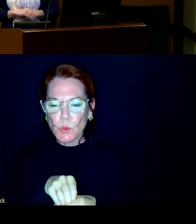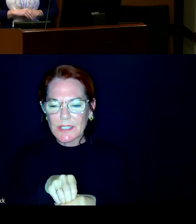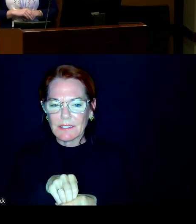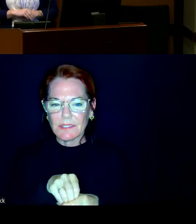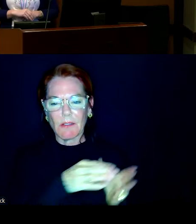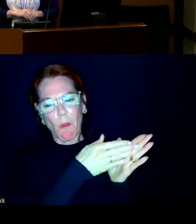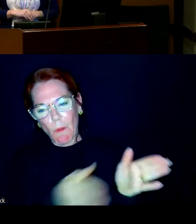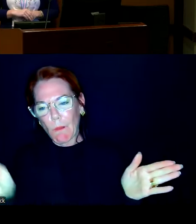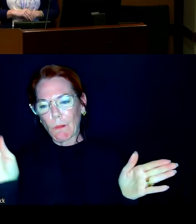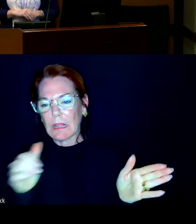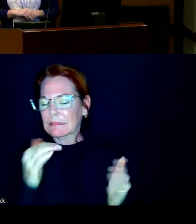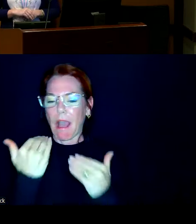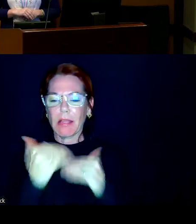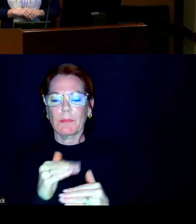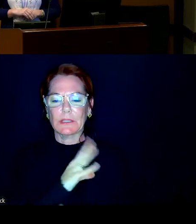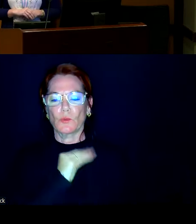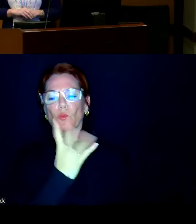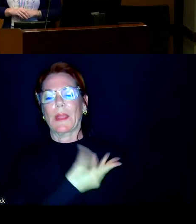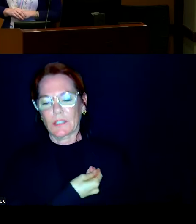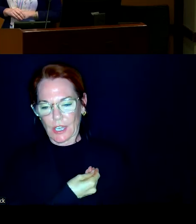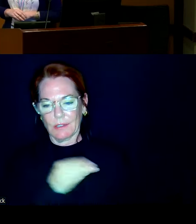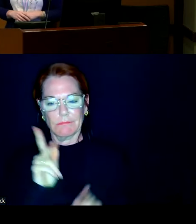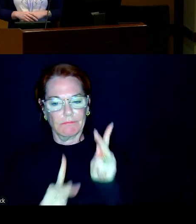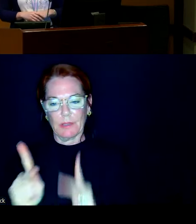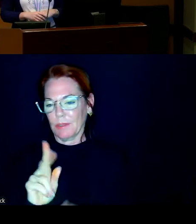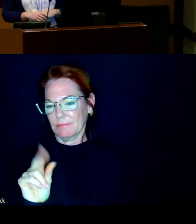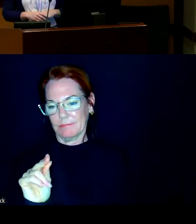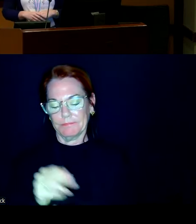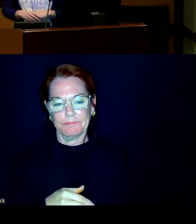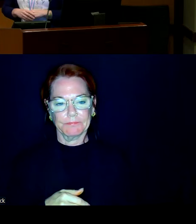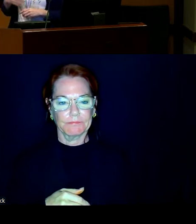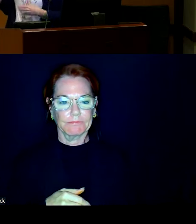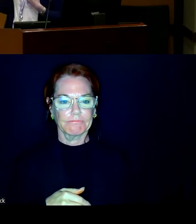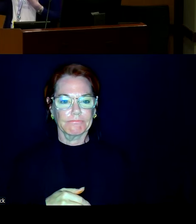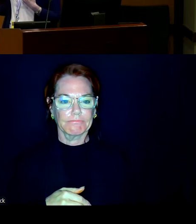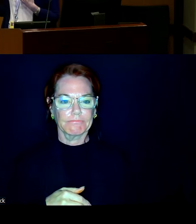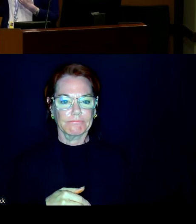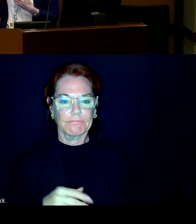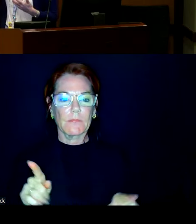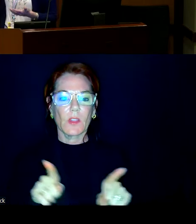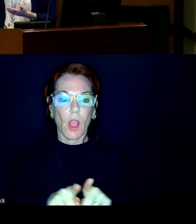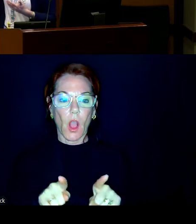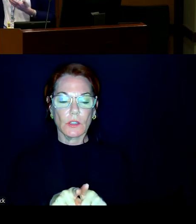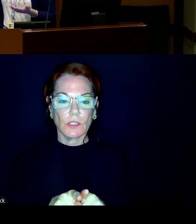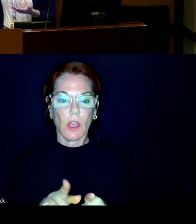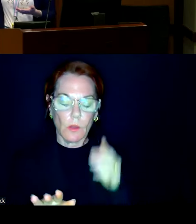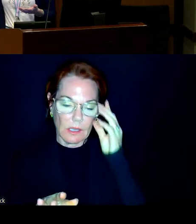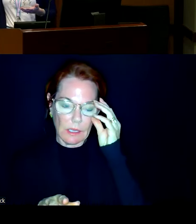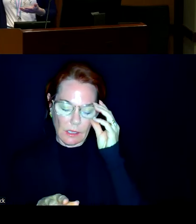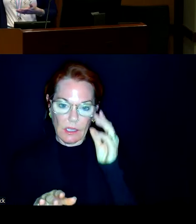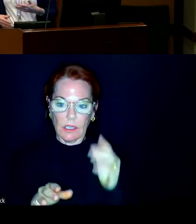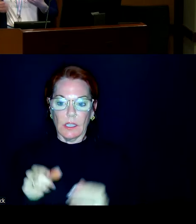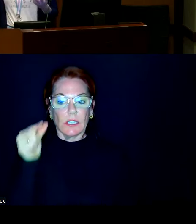trans and gender diverse folks. It's also helpful too to default to gender neutral or all